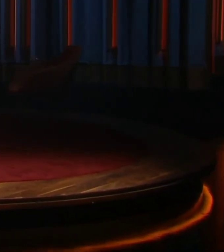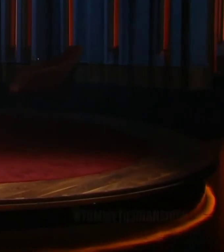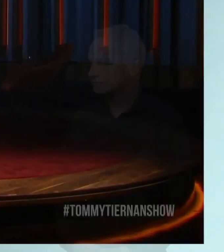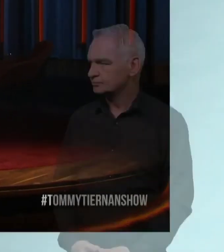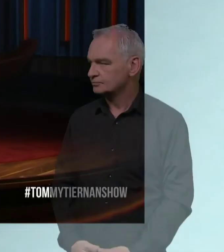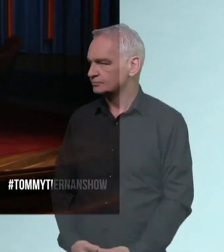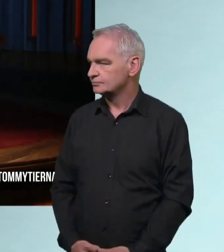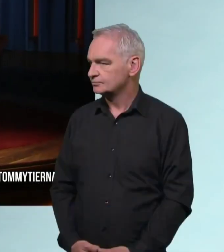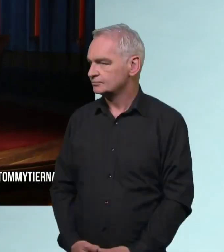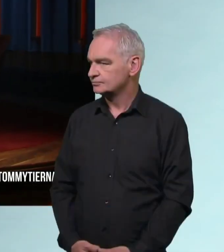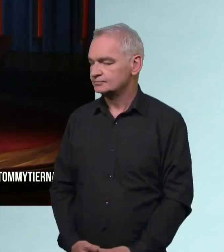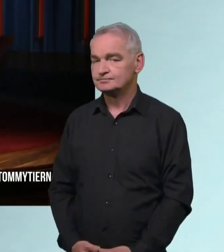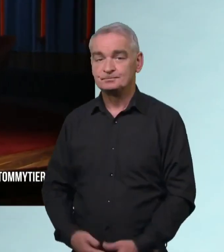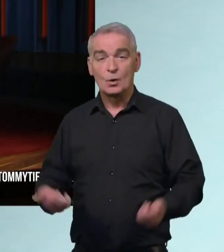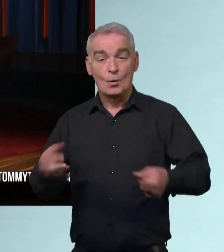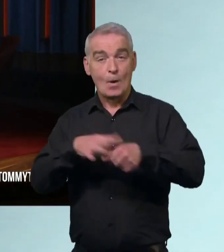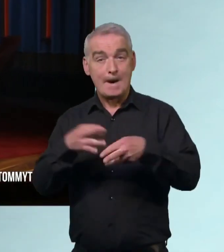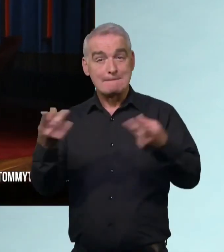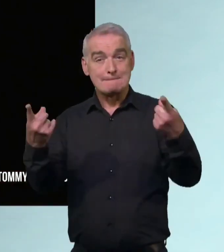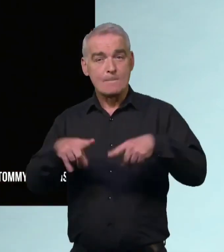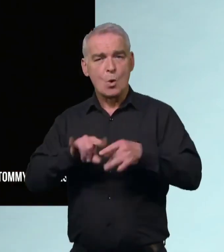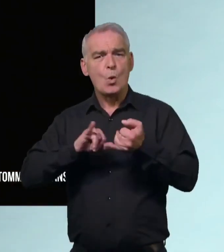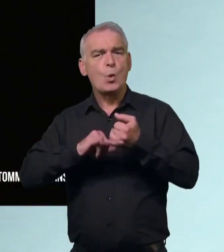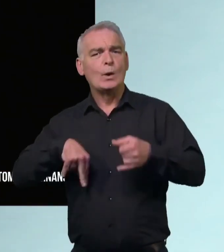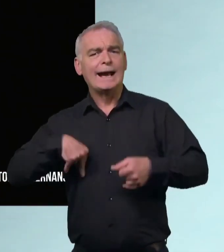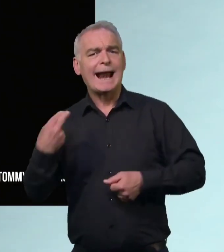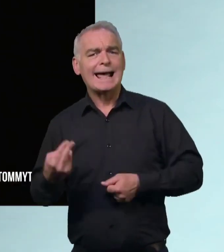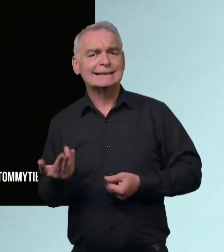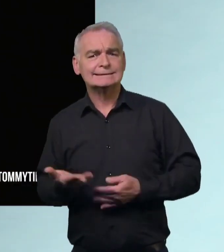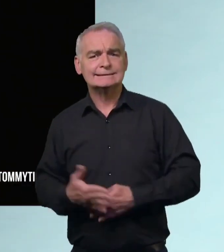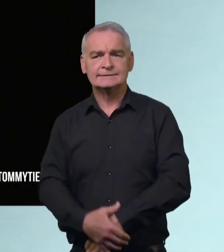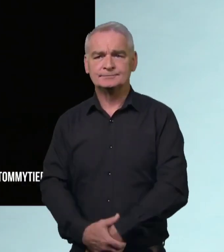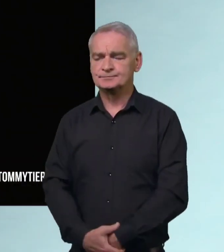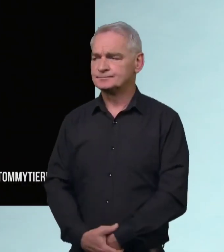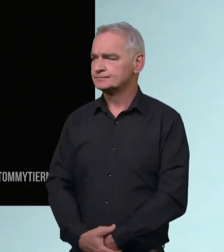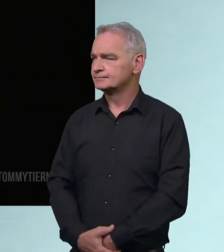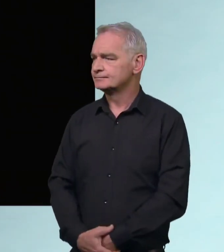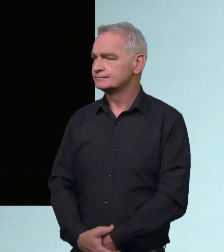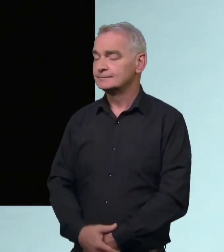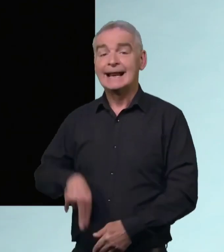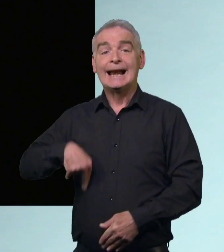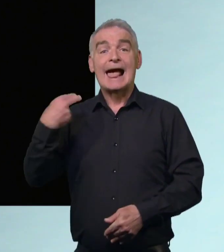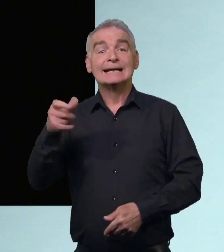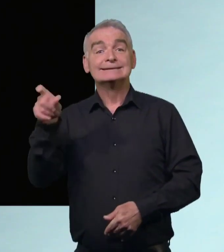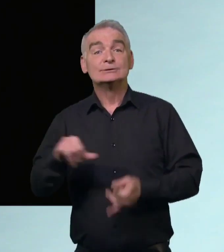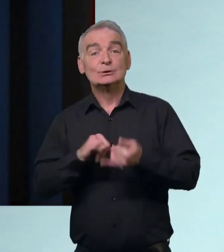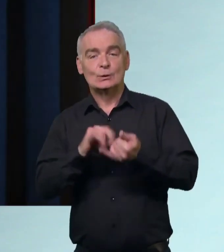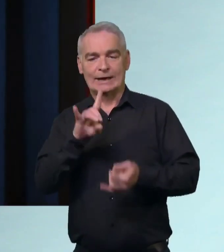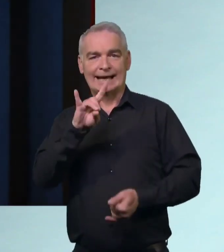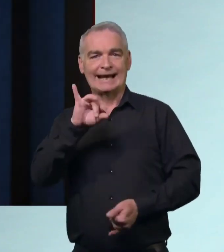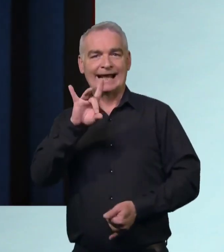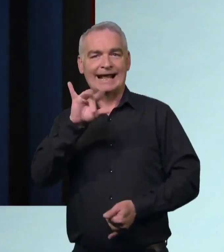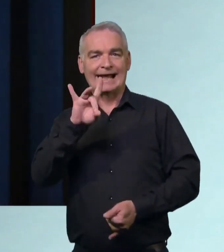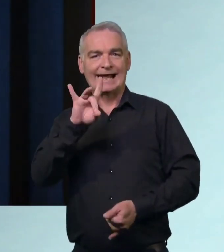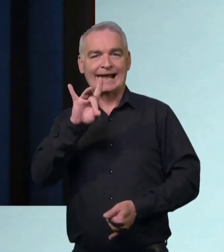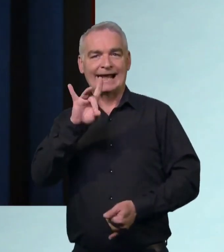Welcome back to the second half, everybody. Freddie, who's next? Tommy, our next guest is Killian Donnelly.